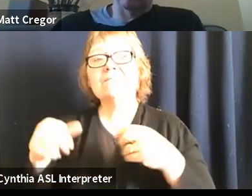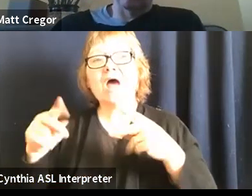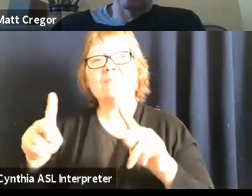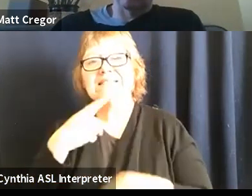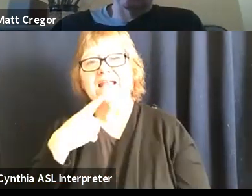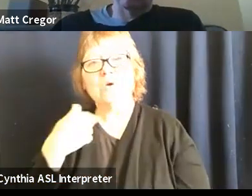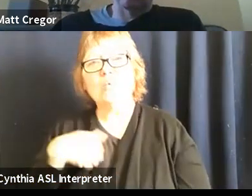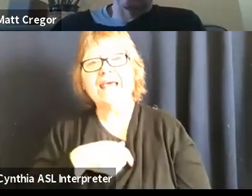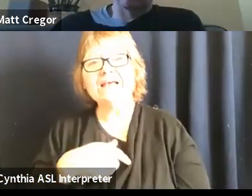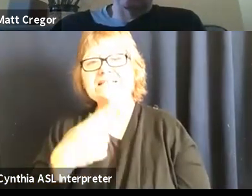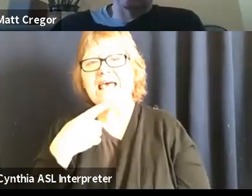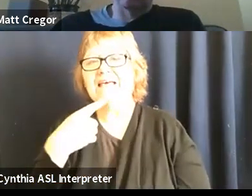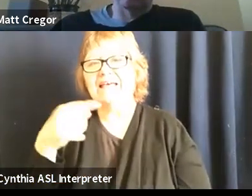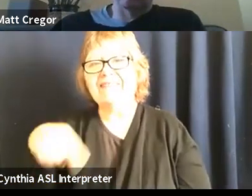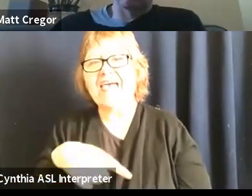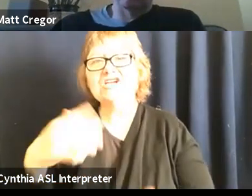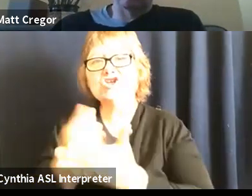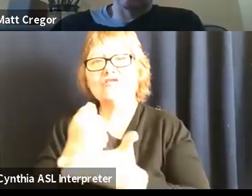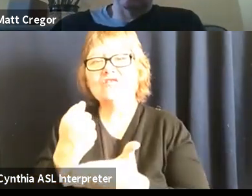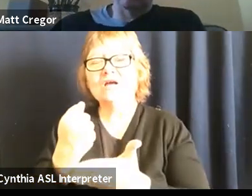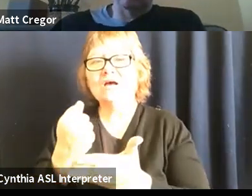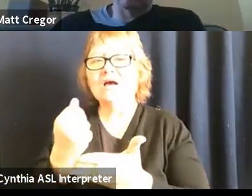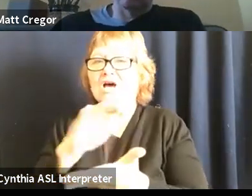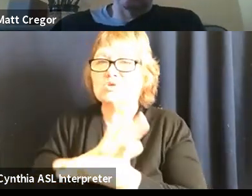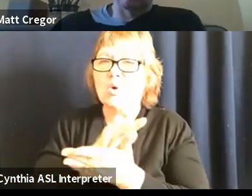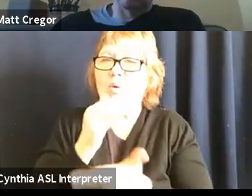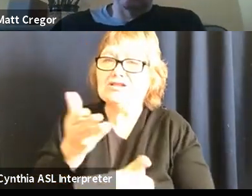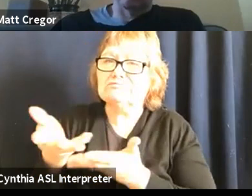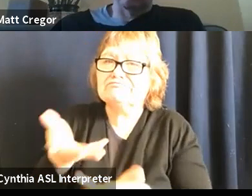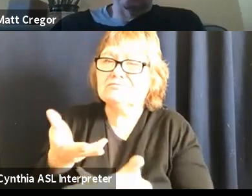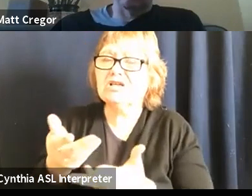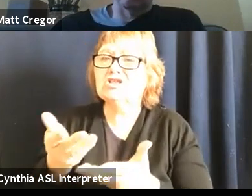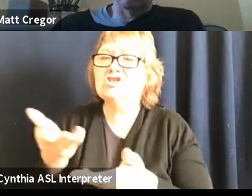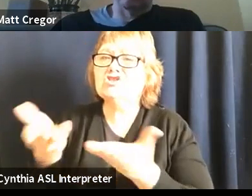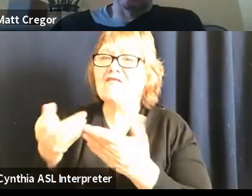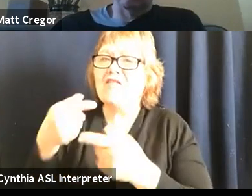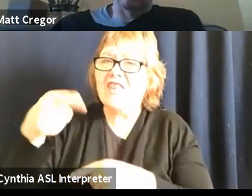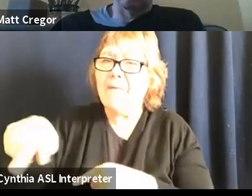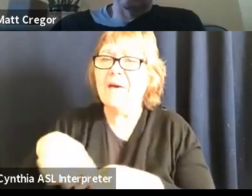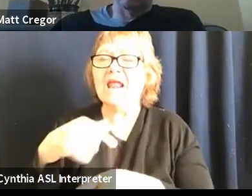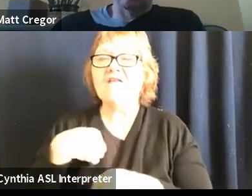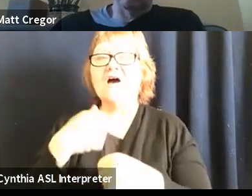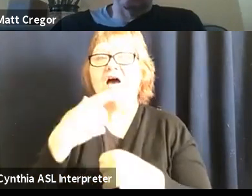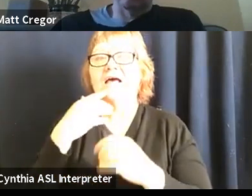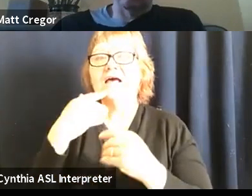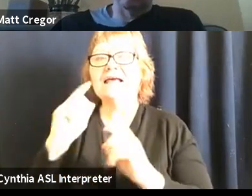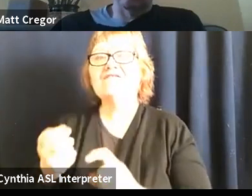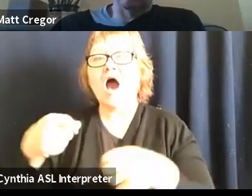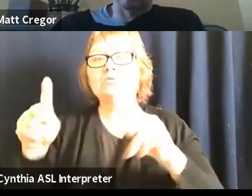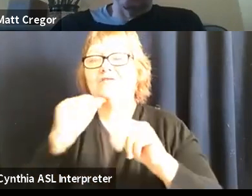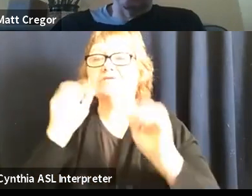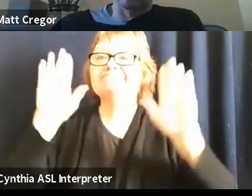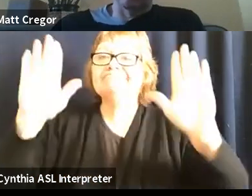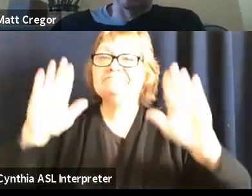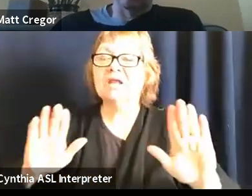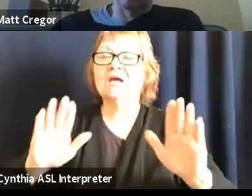deserve to have a school that serves them and gives them the opportunity for an excellent education in middle and